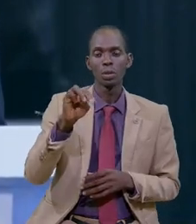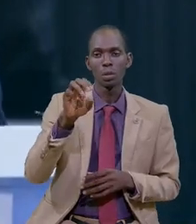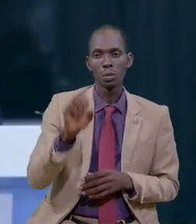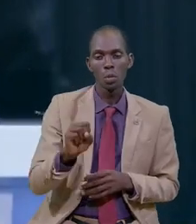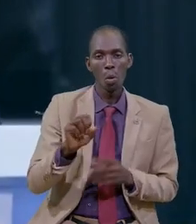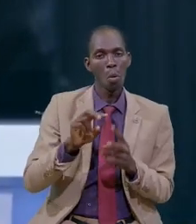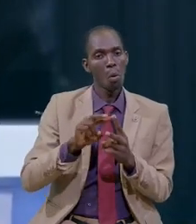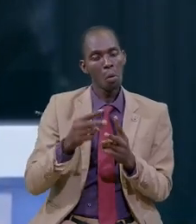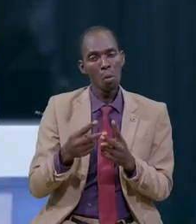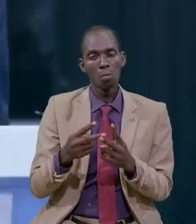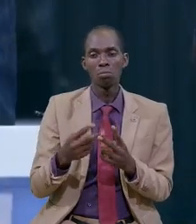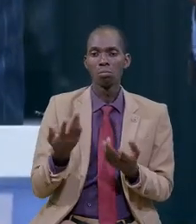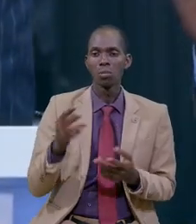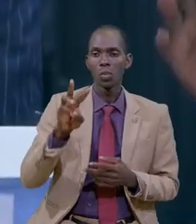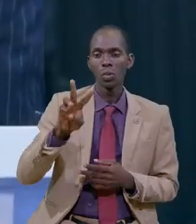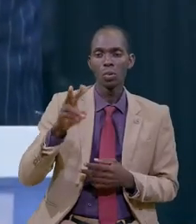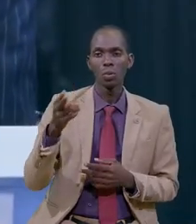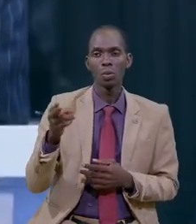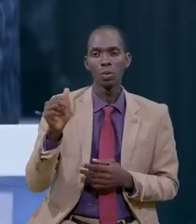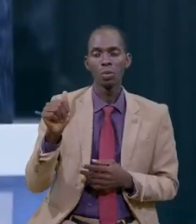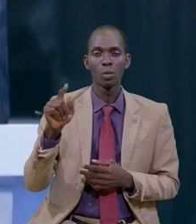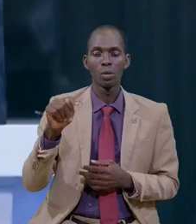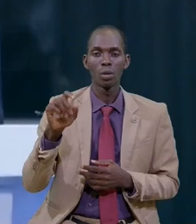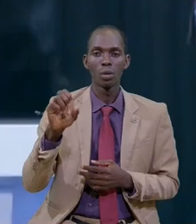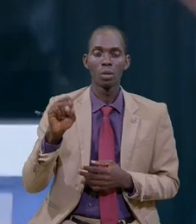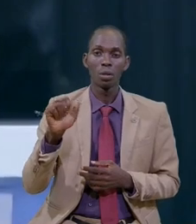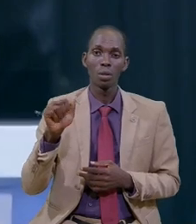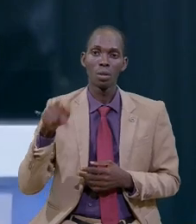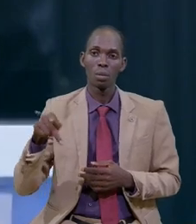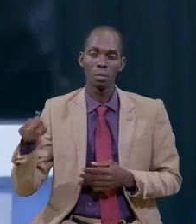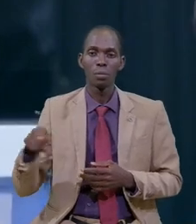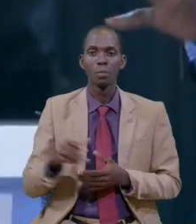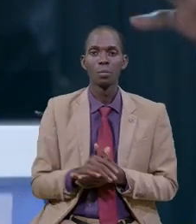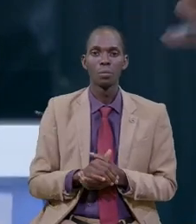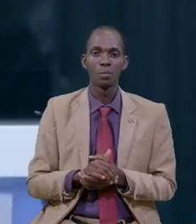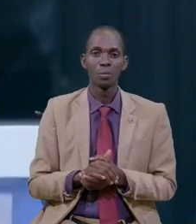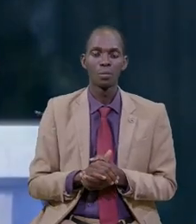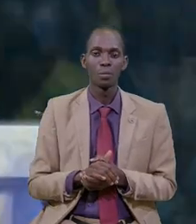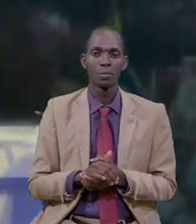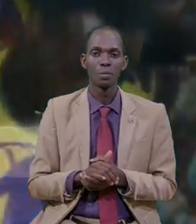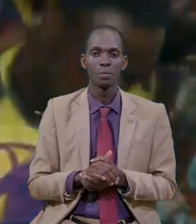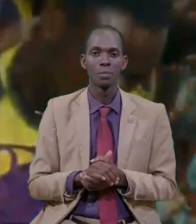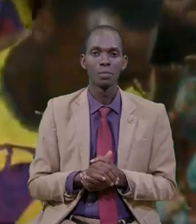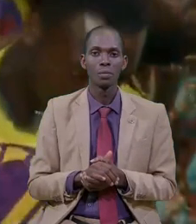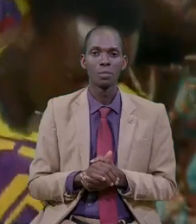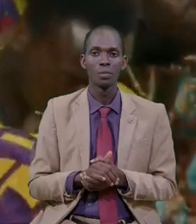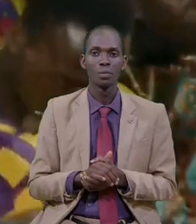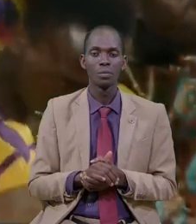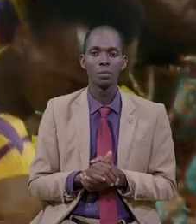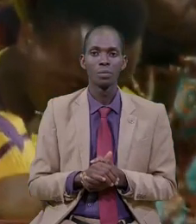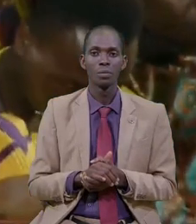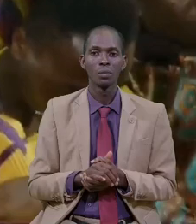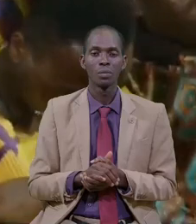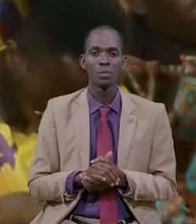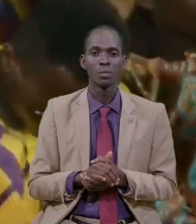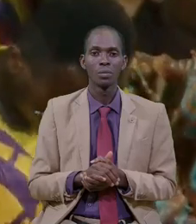WhatsApp. Par SMS, vous pouvez nous écrire. Par les numéros qui vous sont communiqués dans votre pays, sur les